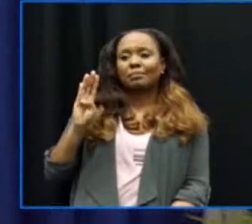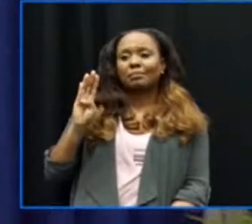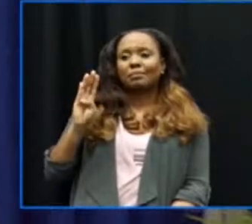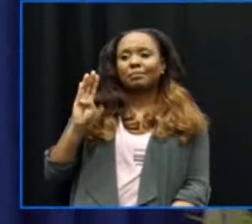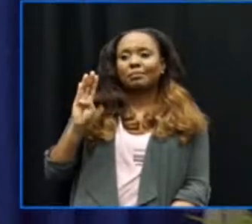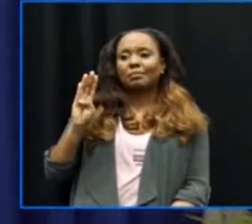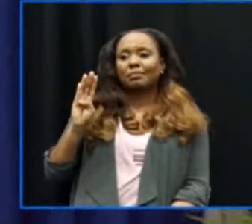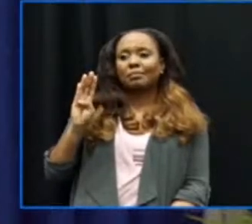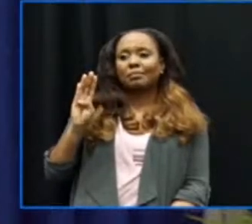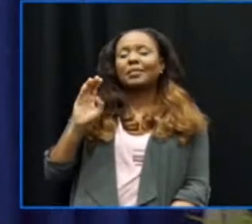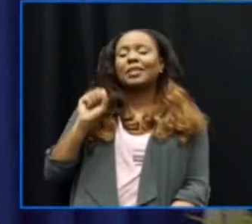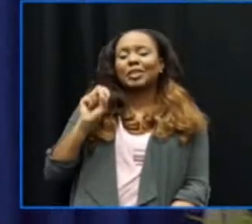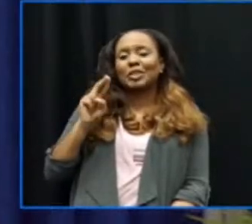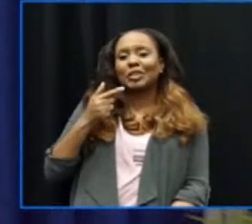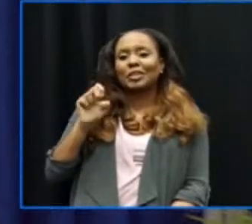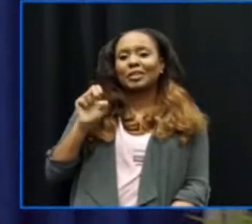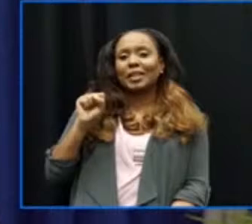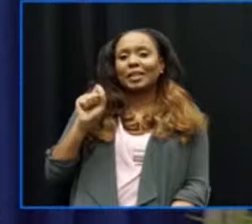suggestions@bginis.gov.bb,